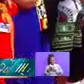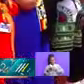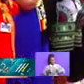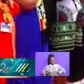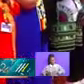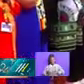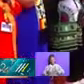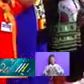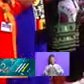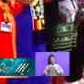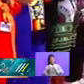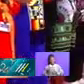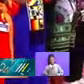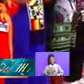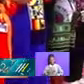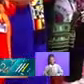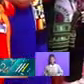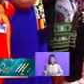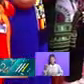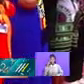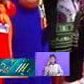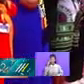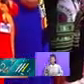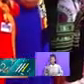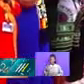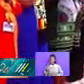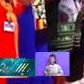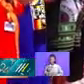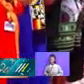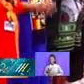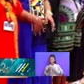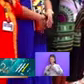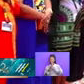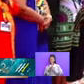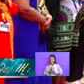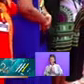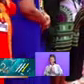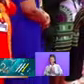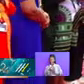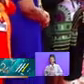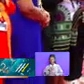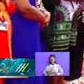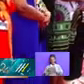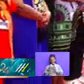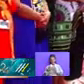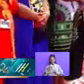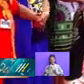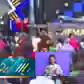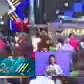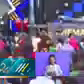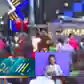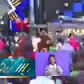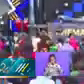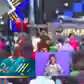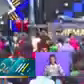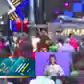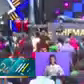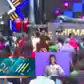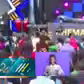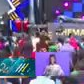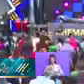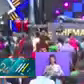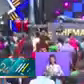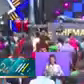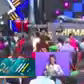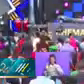conception please come because while I was praying praying the Lord showed me that the auar